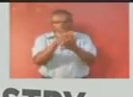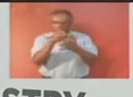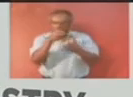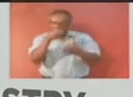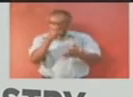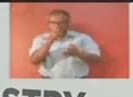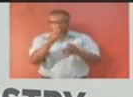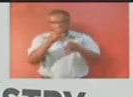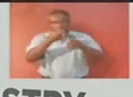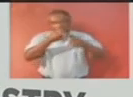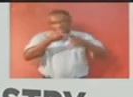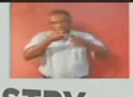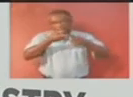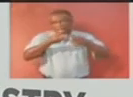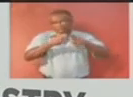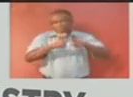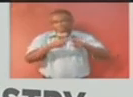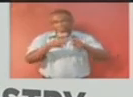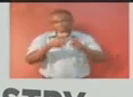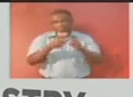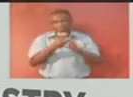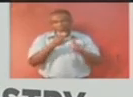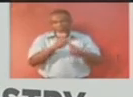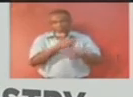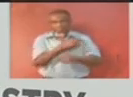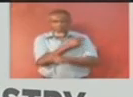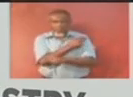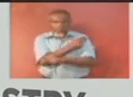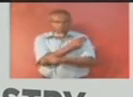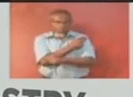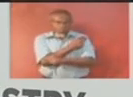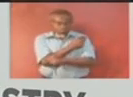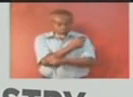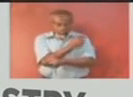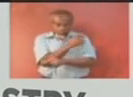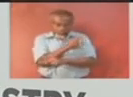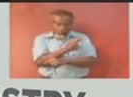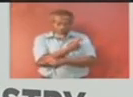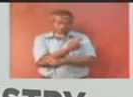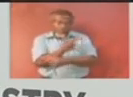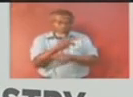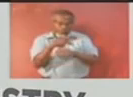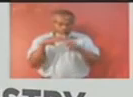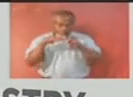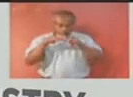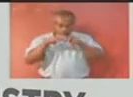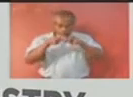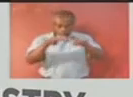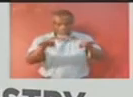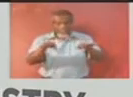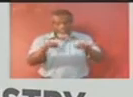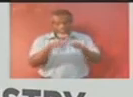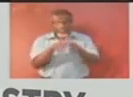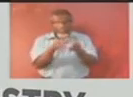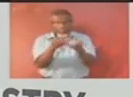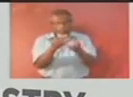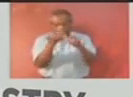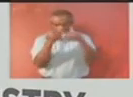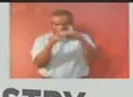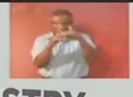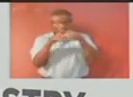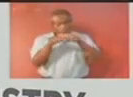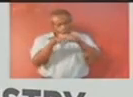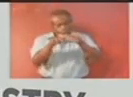prevent hospitalization and deaths. So one of the figures I want to point out to you when we